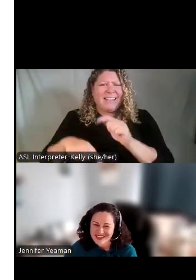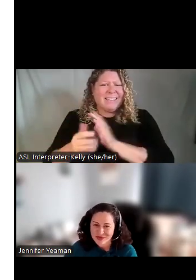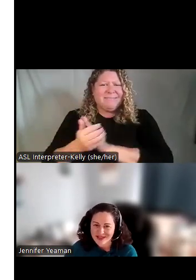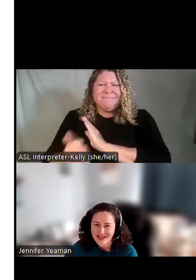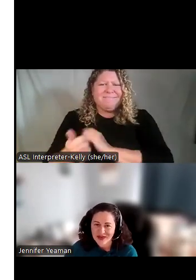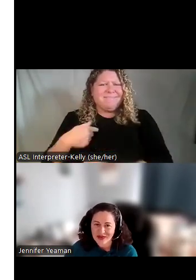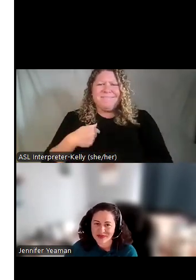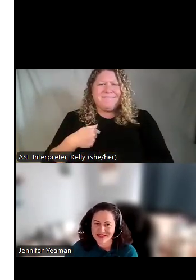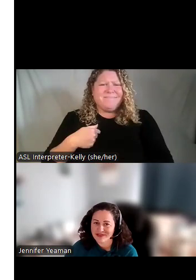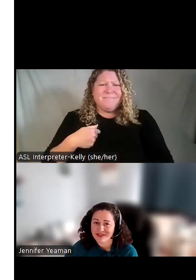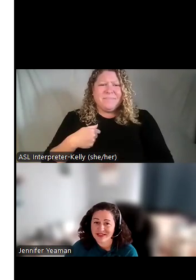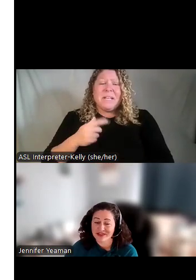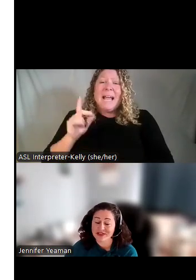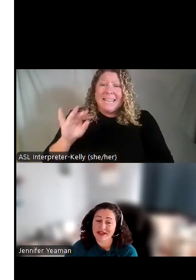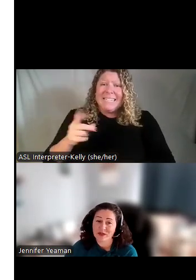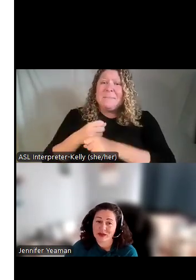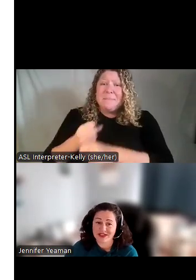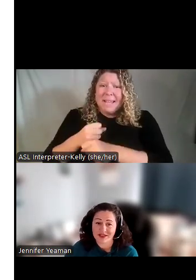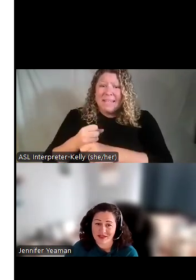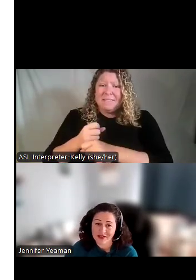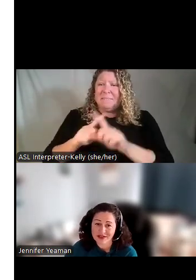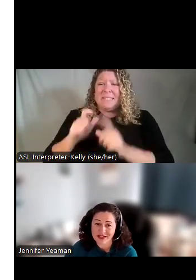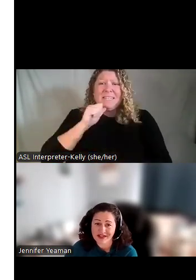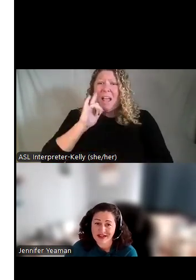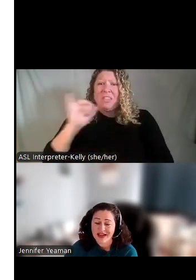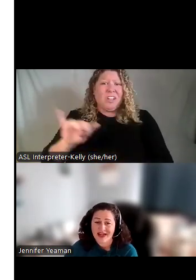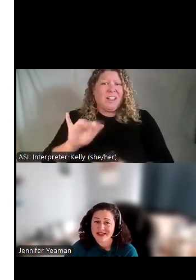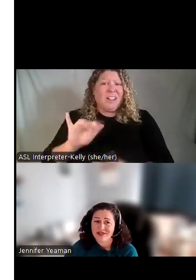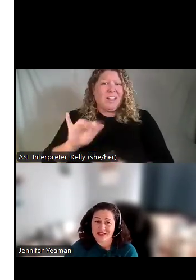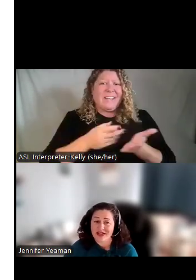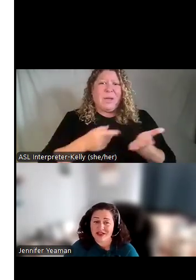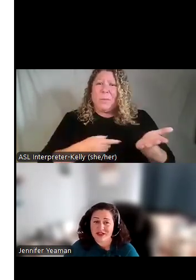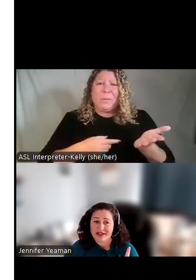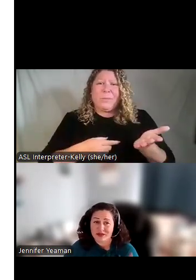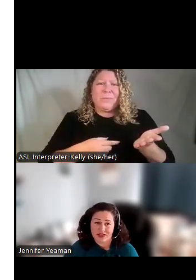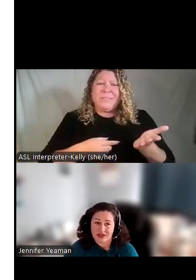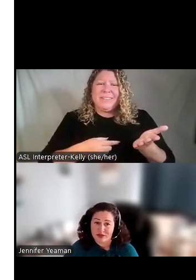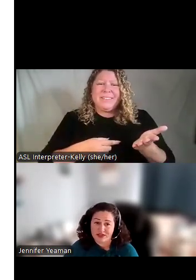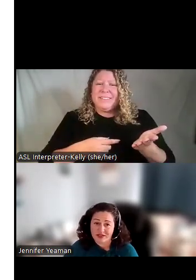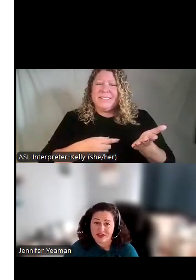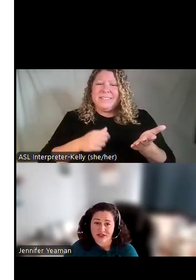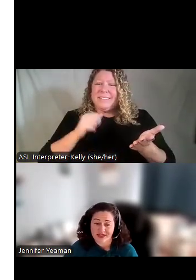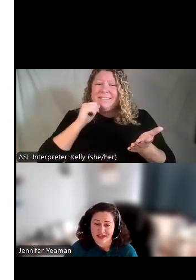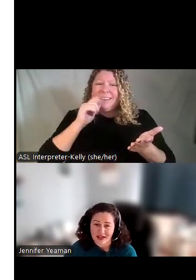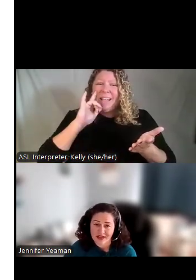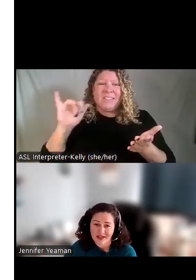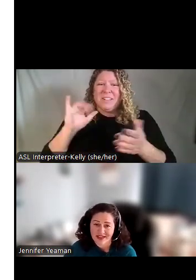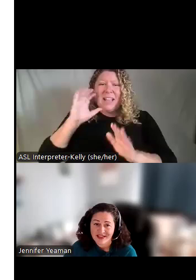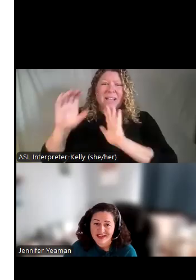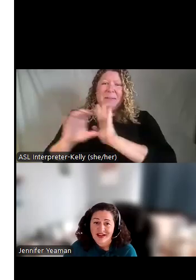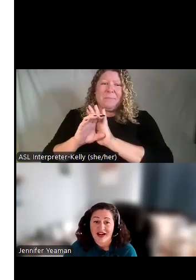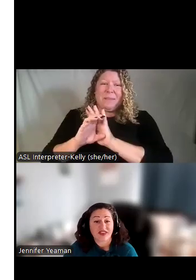I did get a product out, but it definitely didn't look like what was on the video screen, and it definitely did not look like the picture that was on the screen